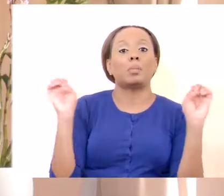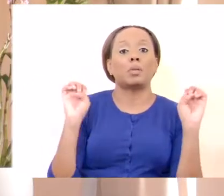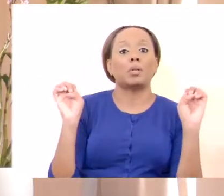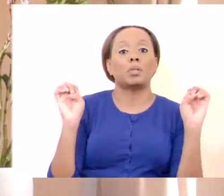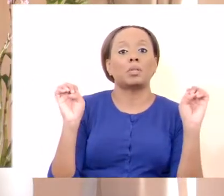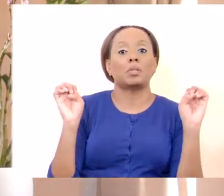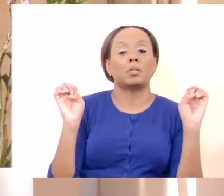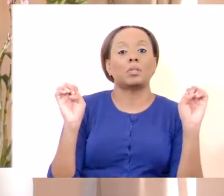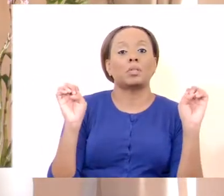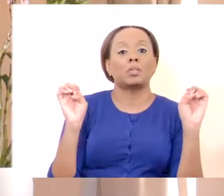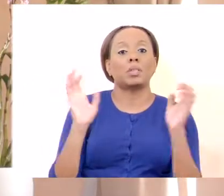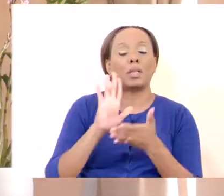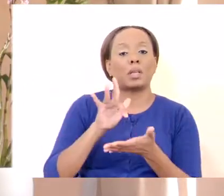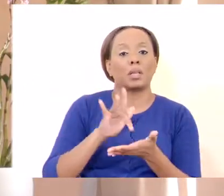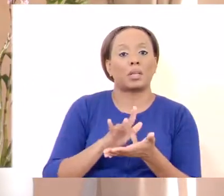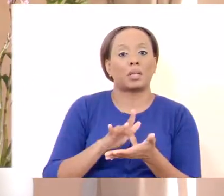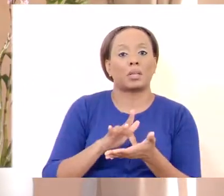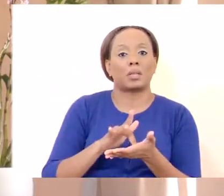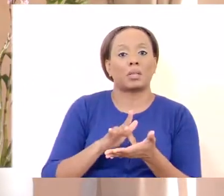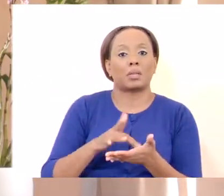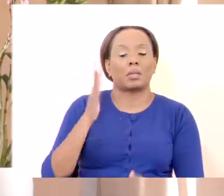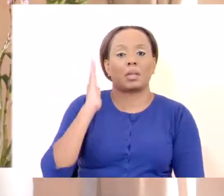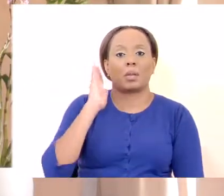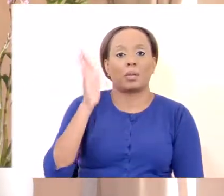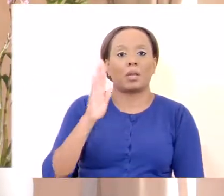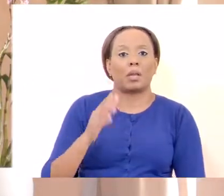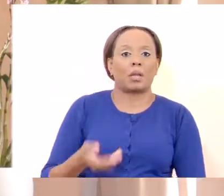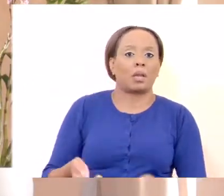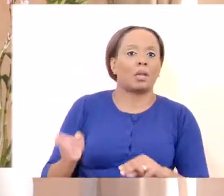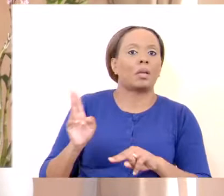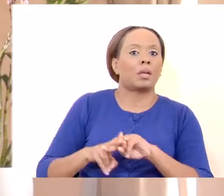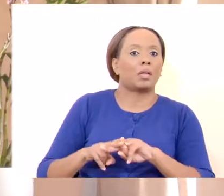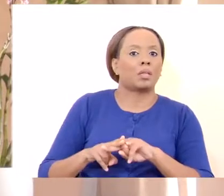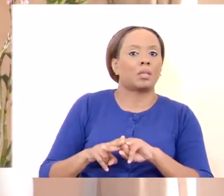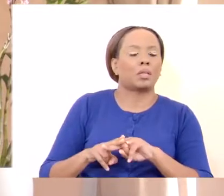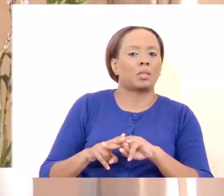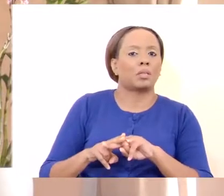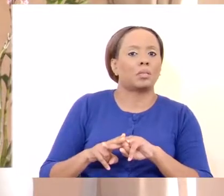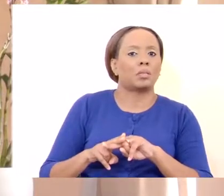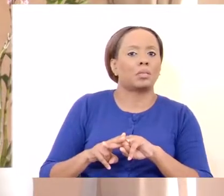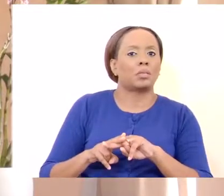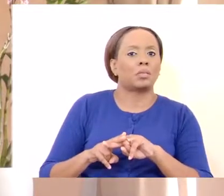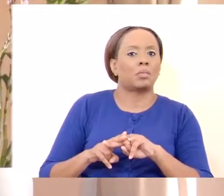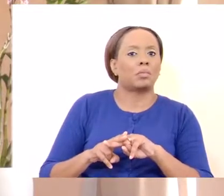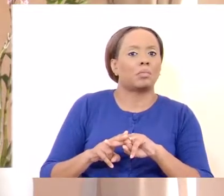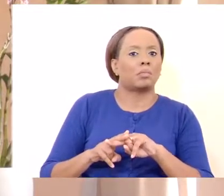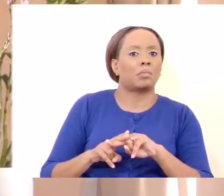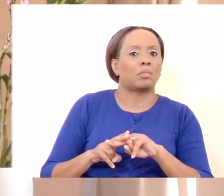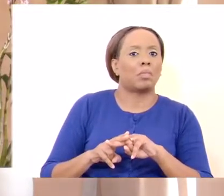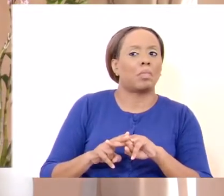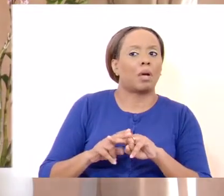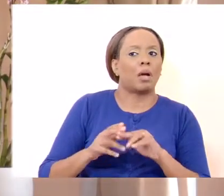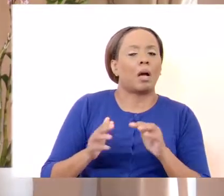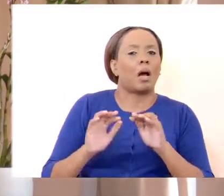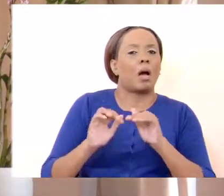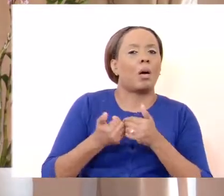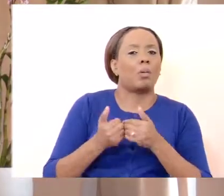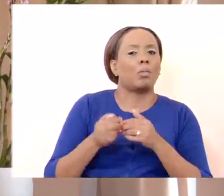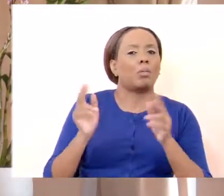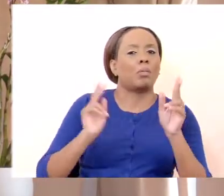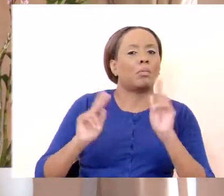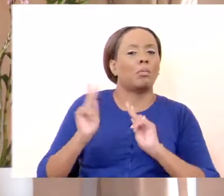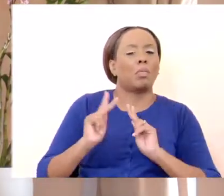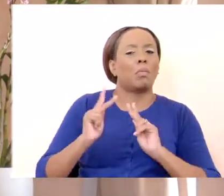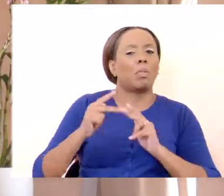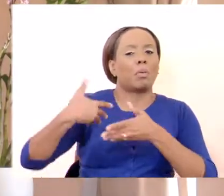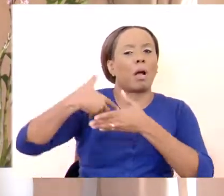Center, that we need to do a little more to significantly reduce the number of persons on the roads of Barbados